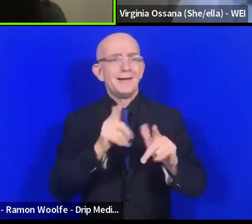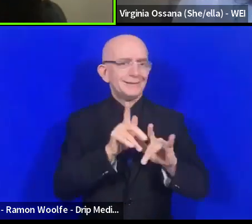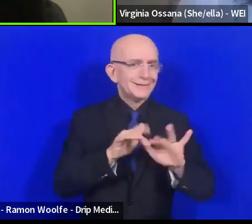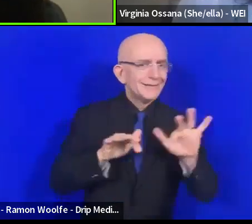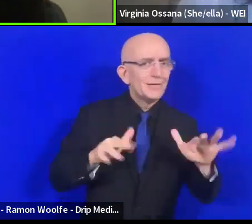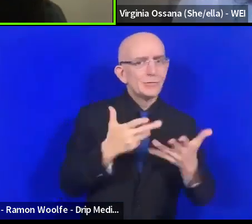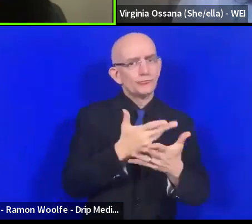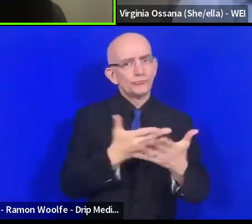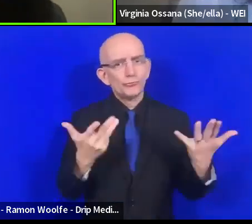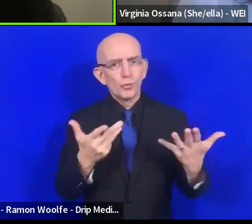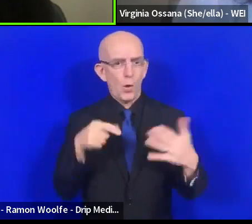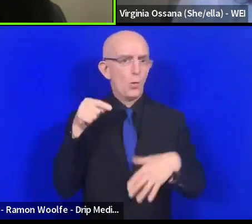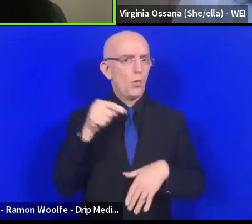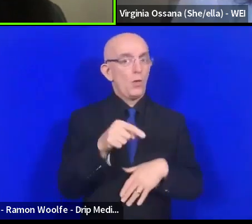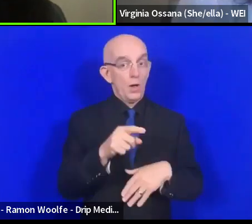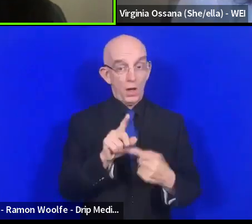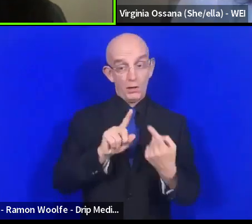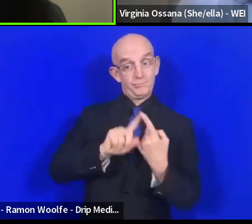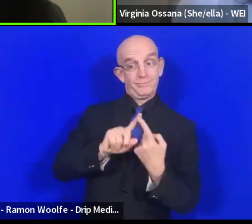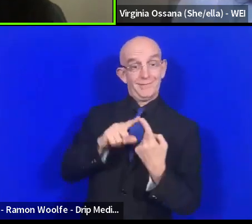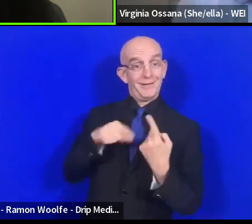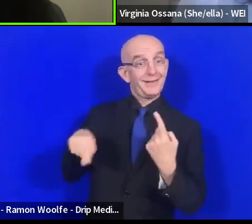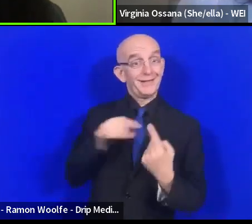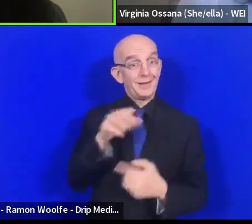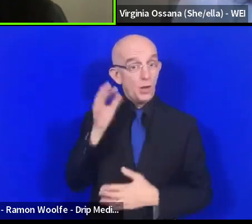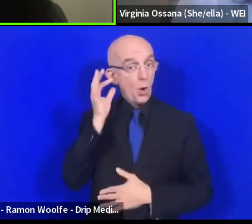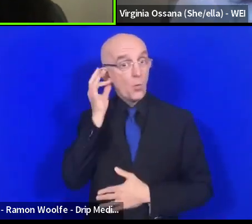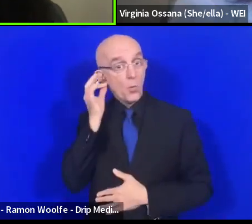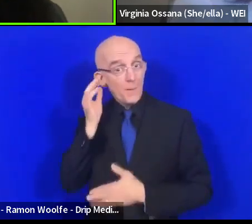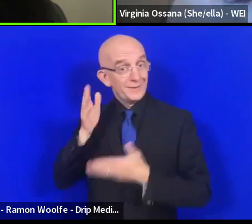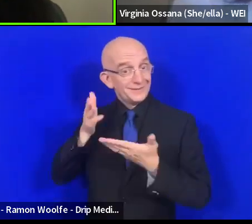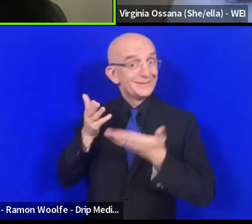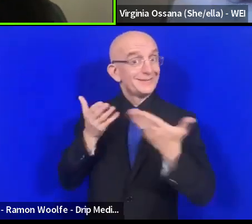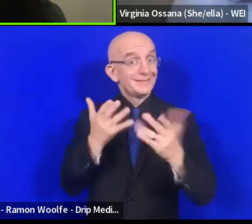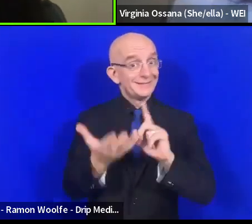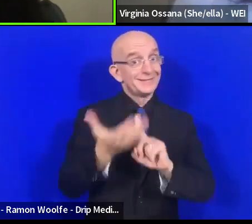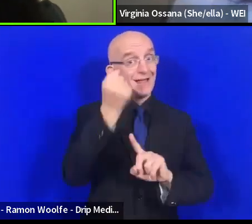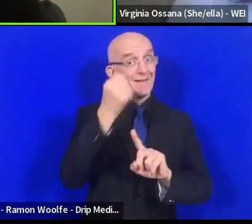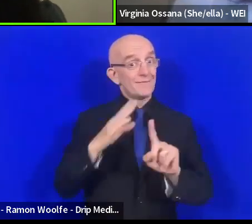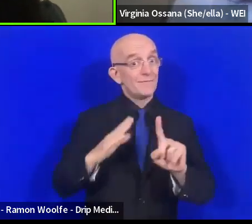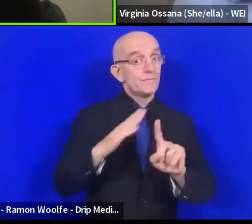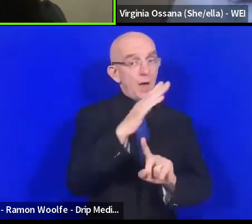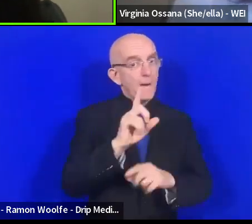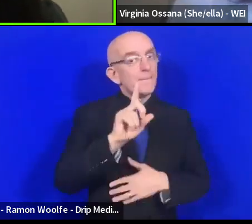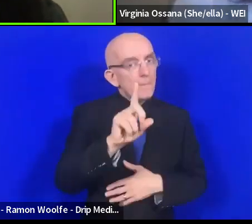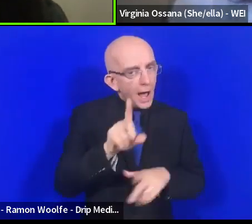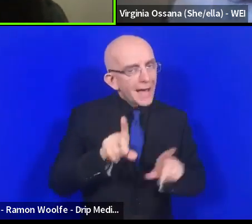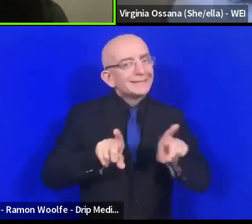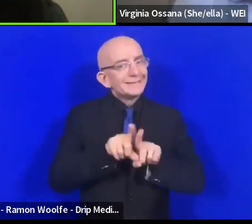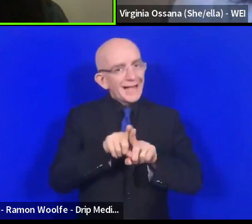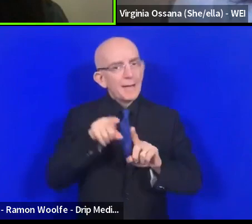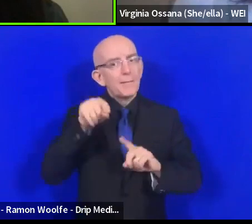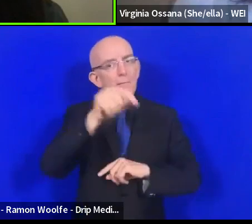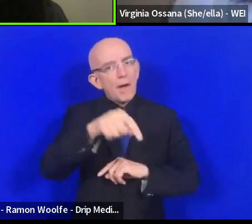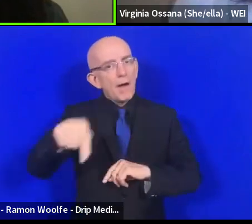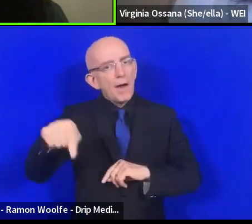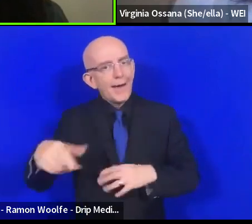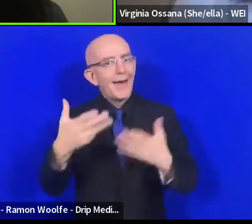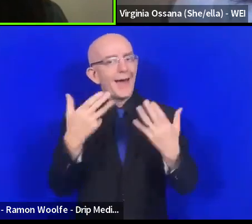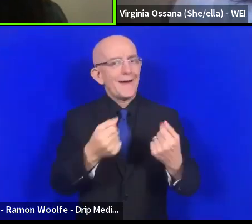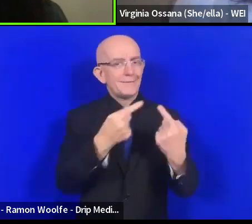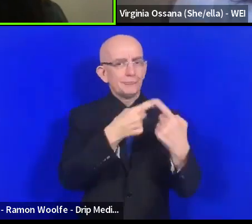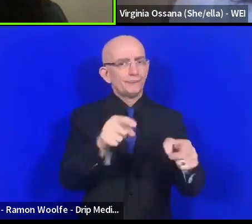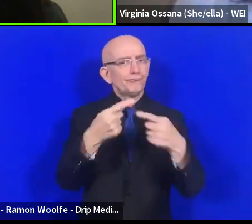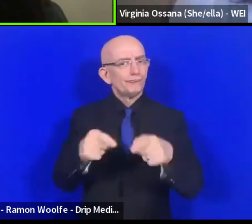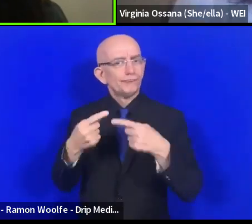some cases. And we're very happy with the diversity of participants. I'm very